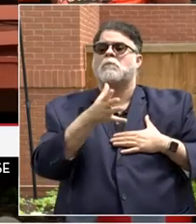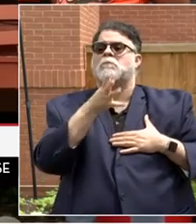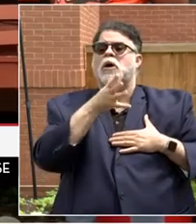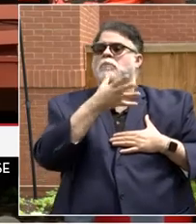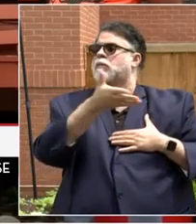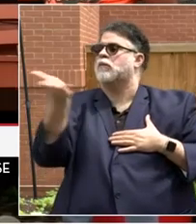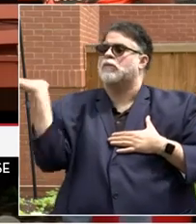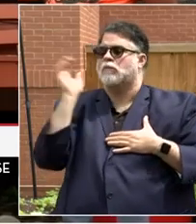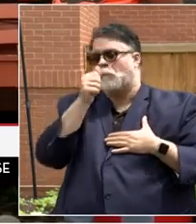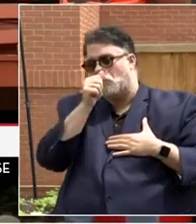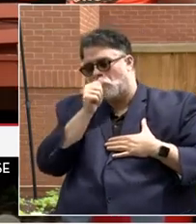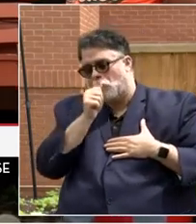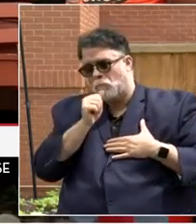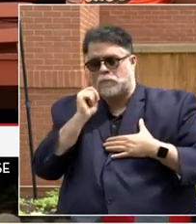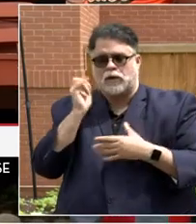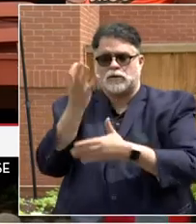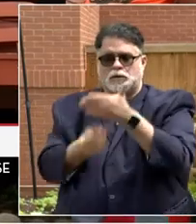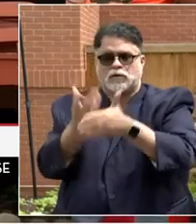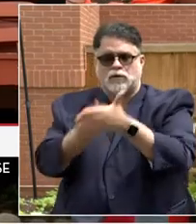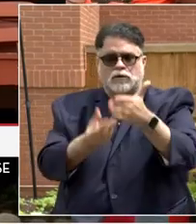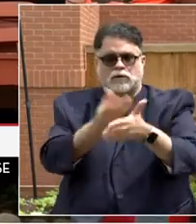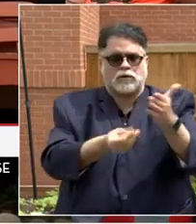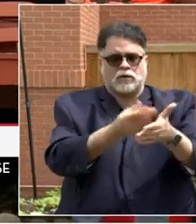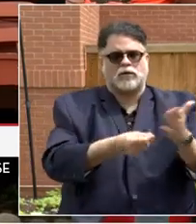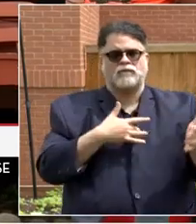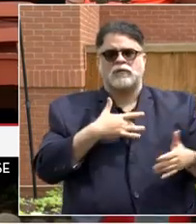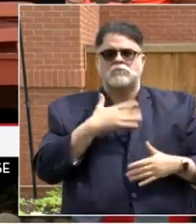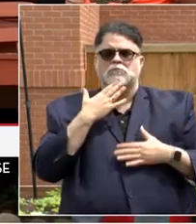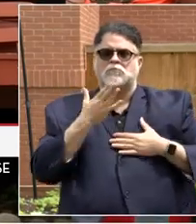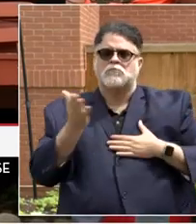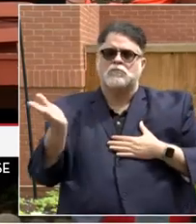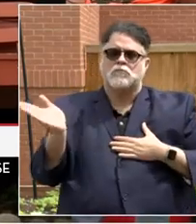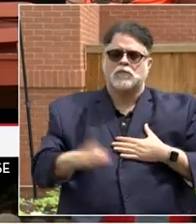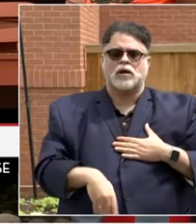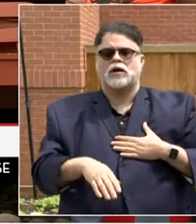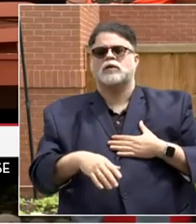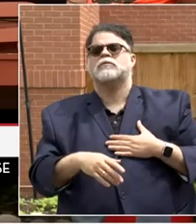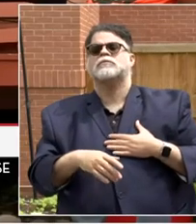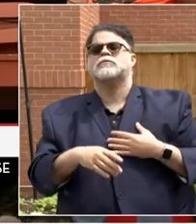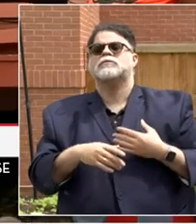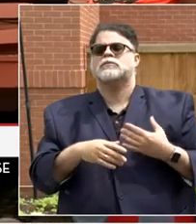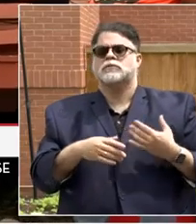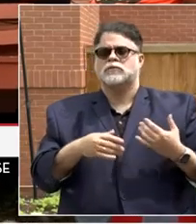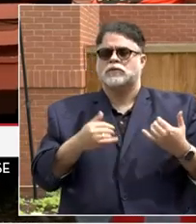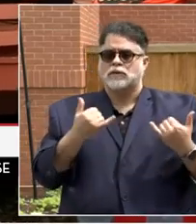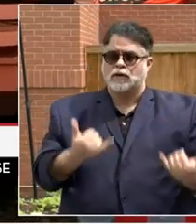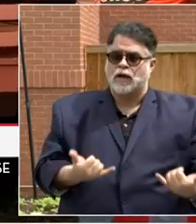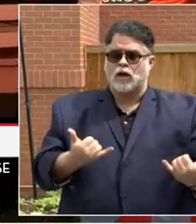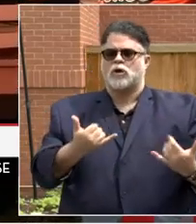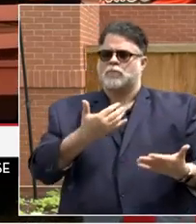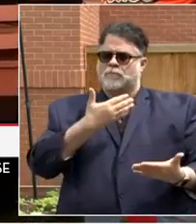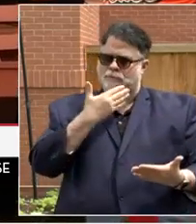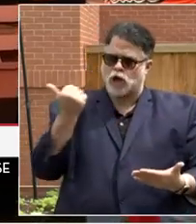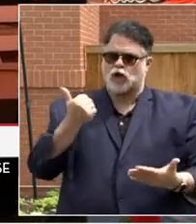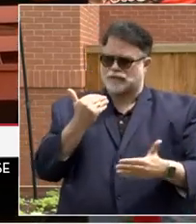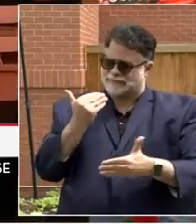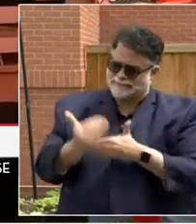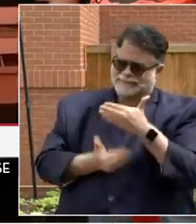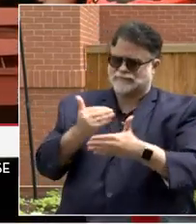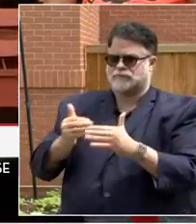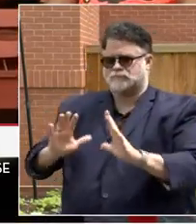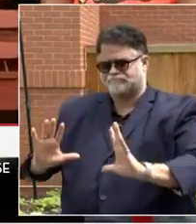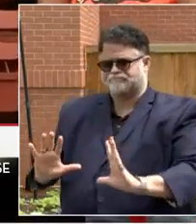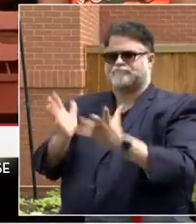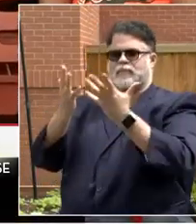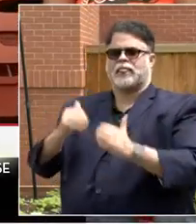childhood hopes, dreams, or life. On June the 24th, Davon will be graduating from Kramer